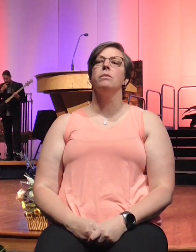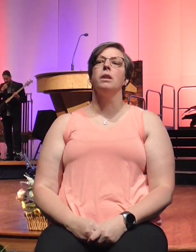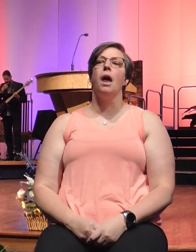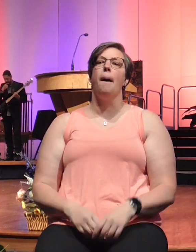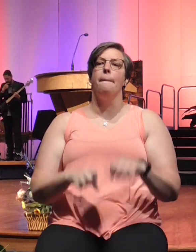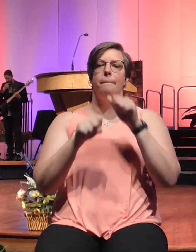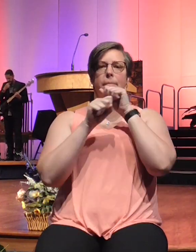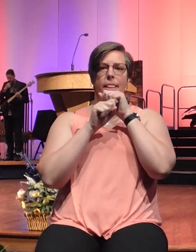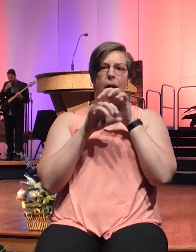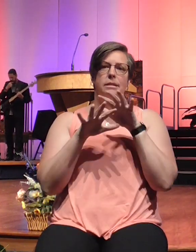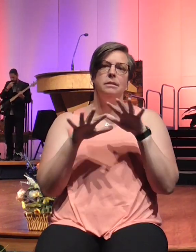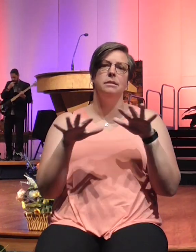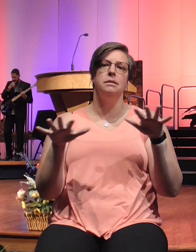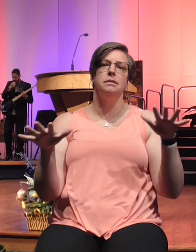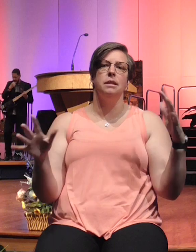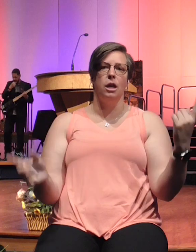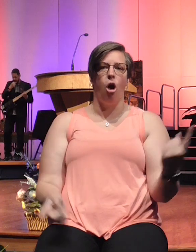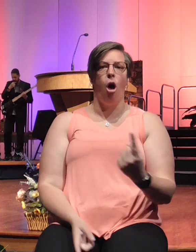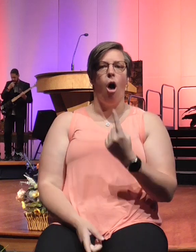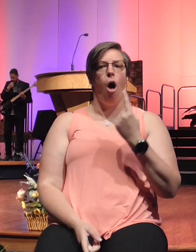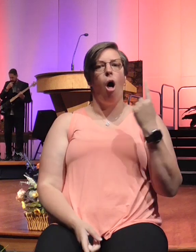Blessed always,